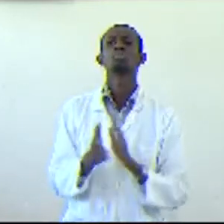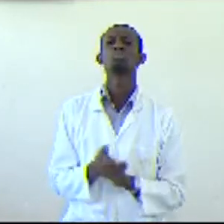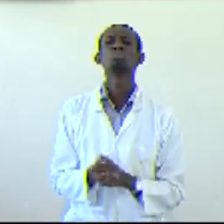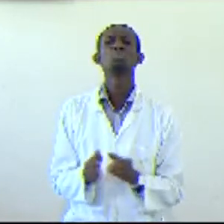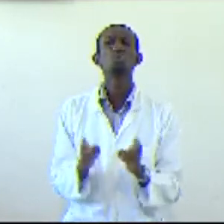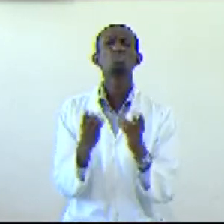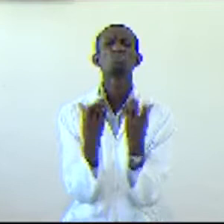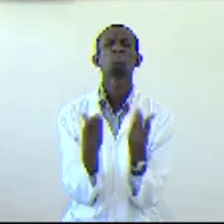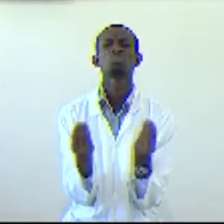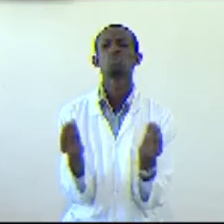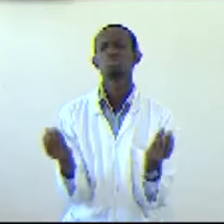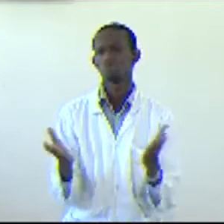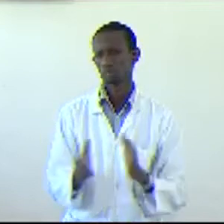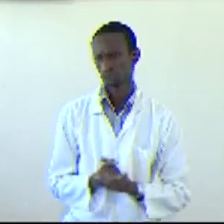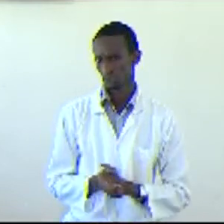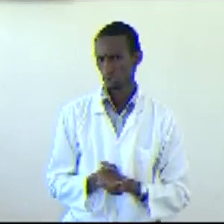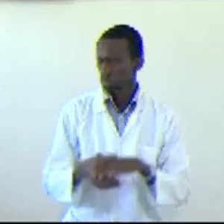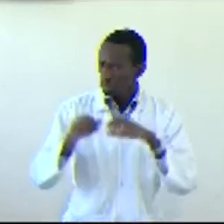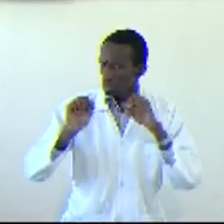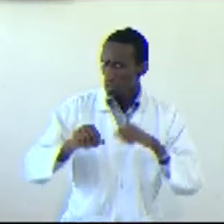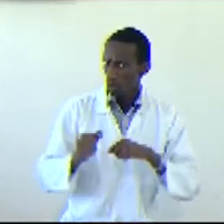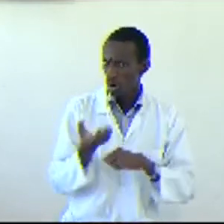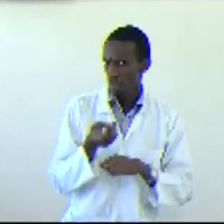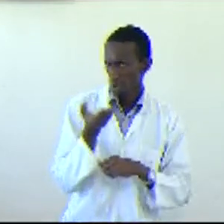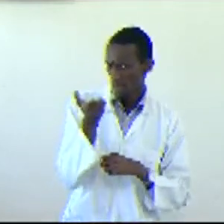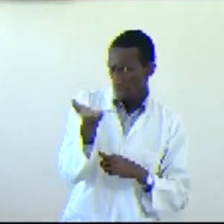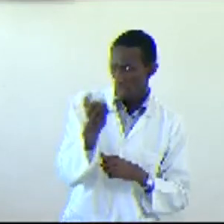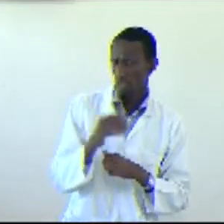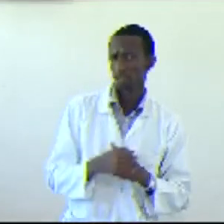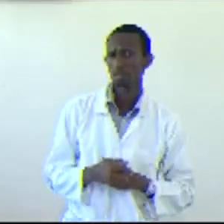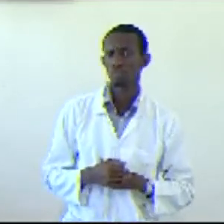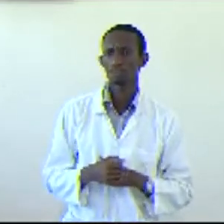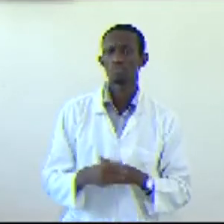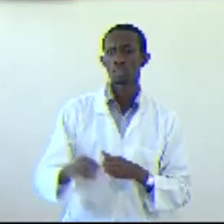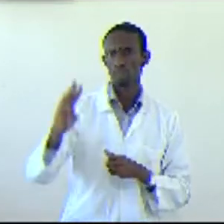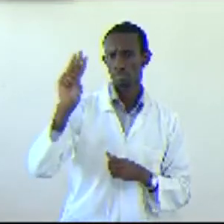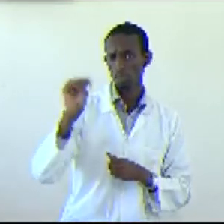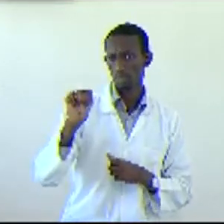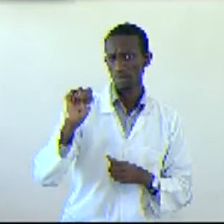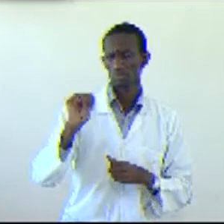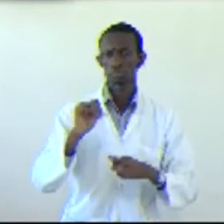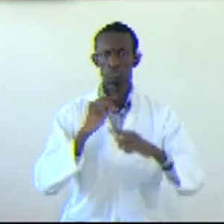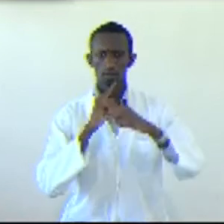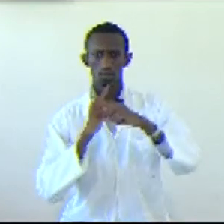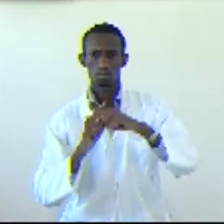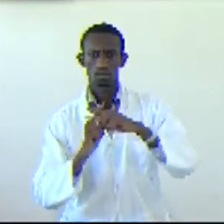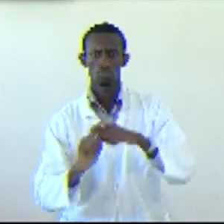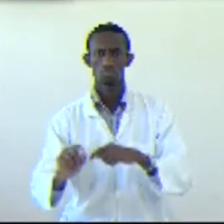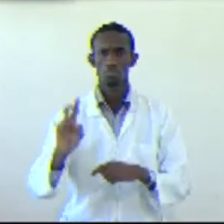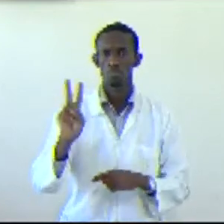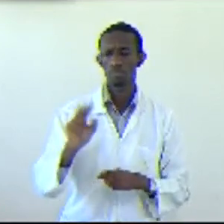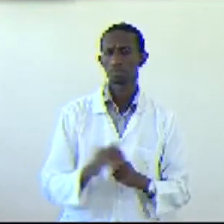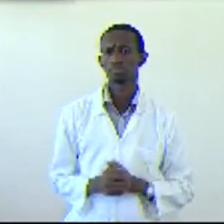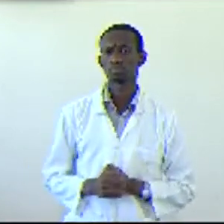very simple now, you can have this is equal to mass times v. That is the velocity that we are having